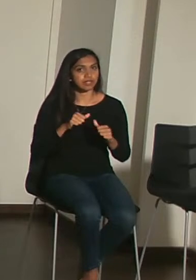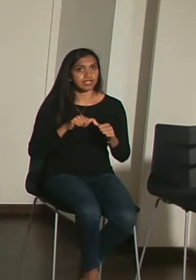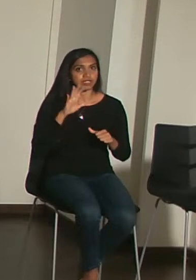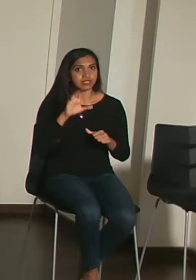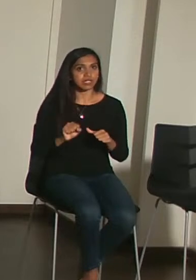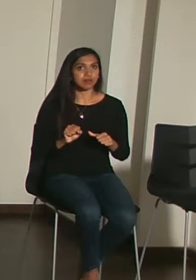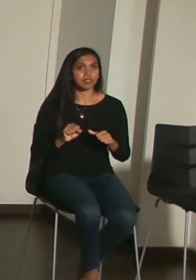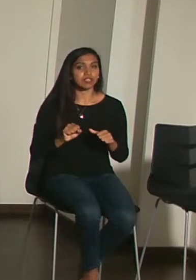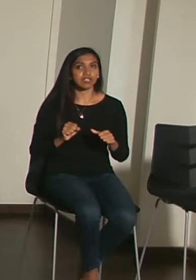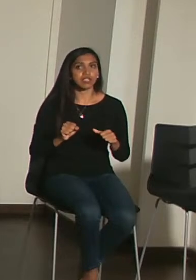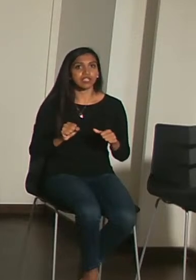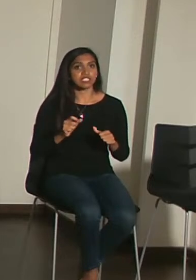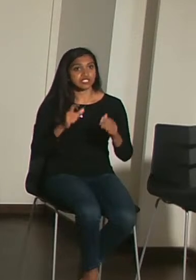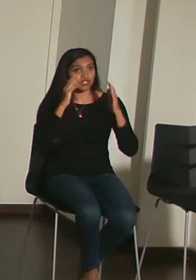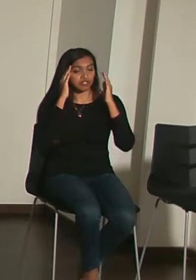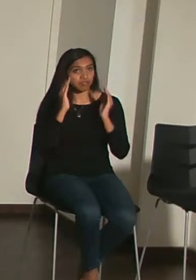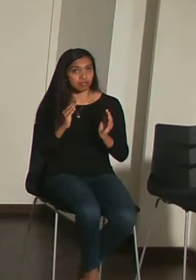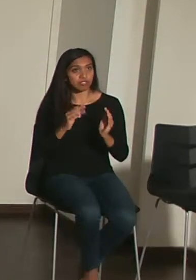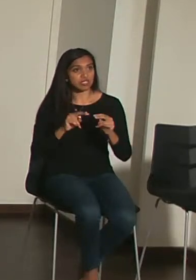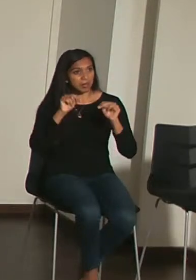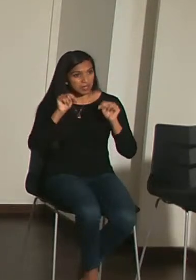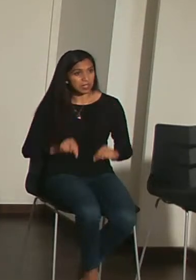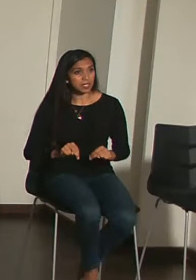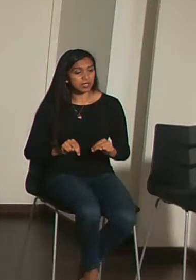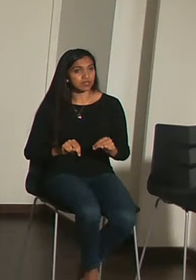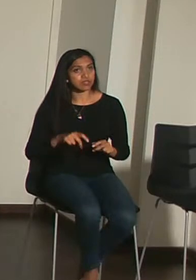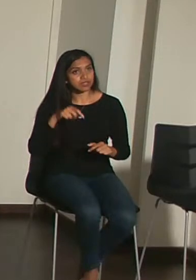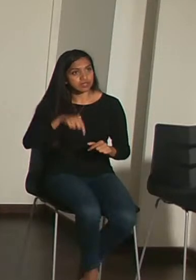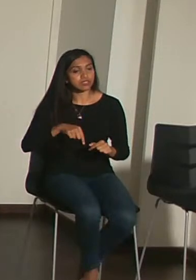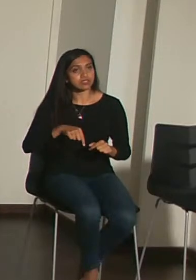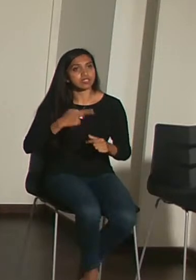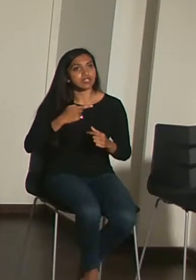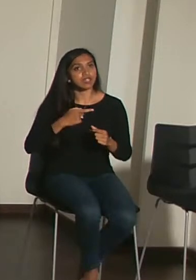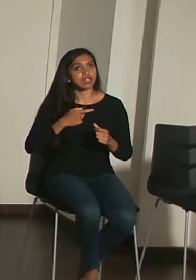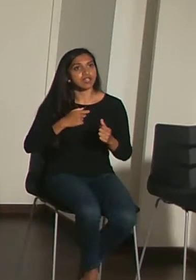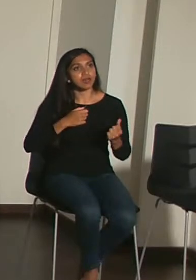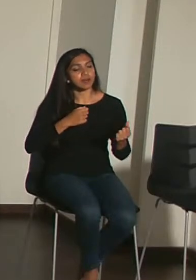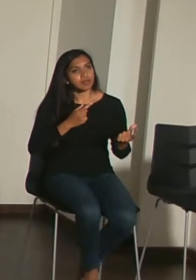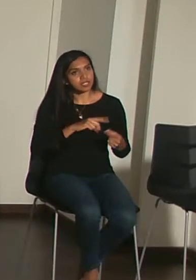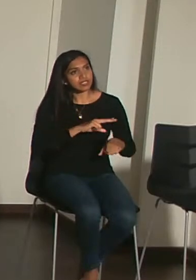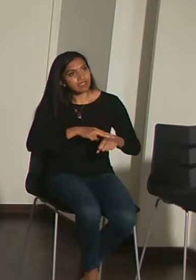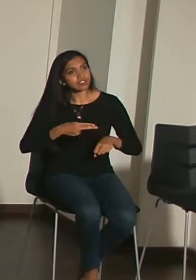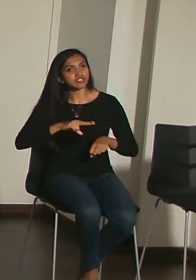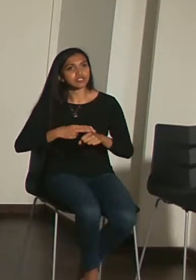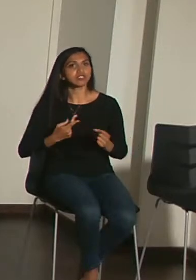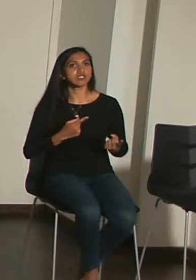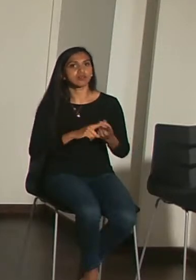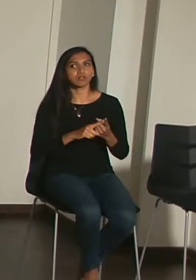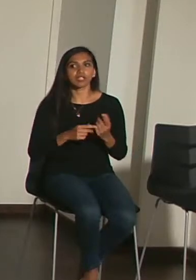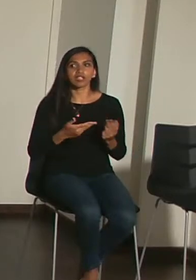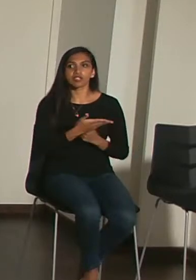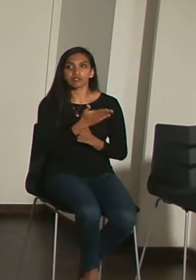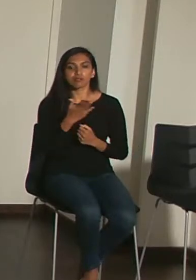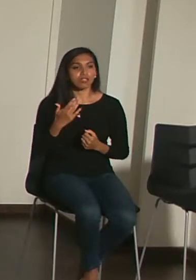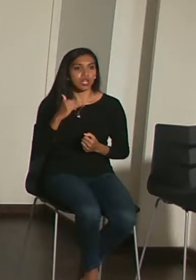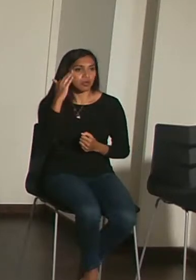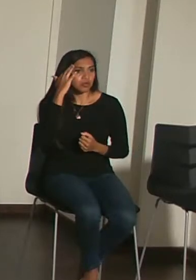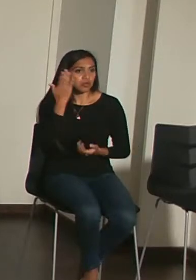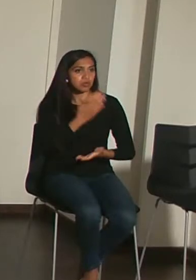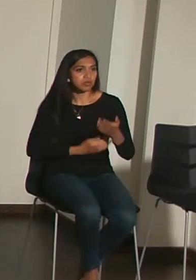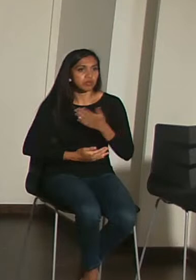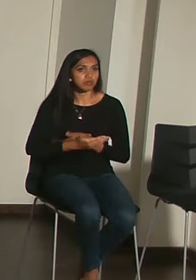a general way of being. Because I don't know who amongst us is not. I mean, is so-called quote